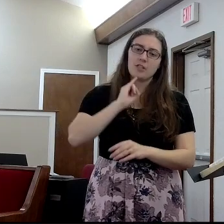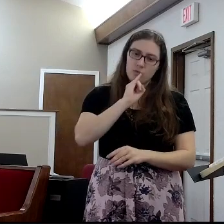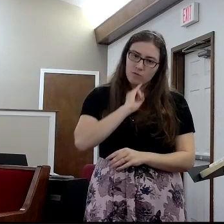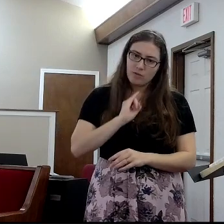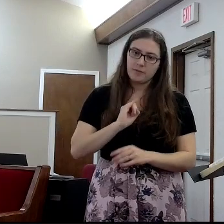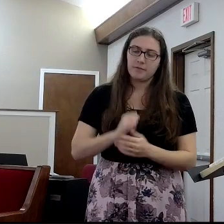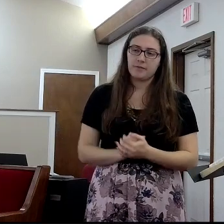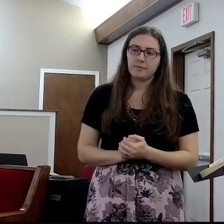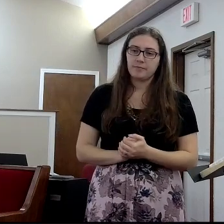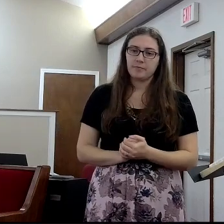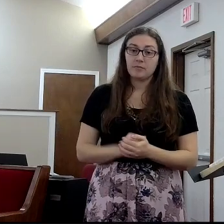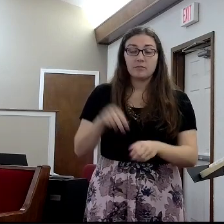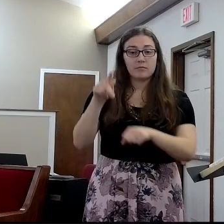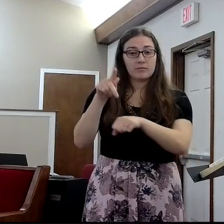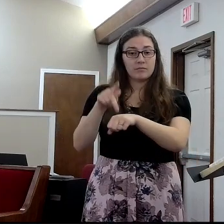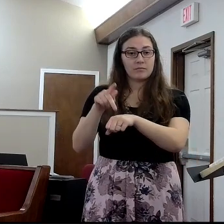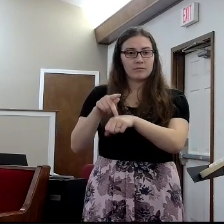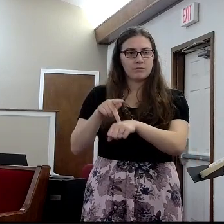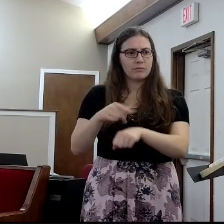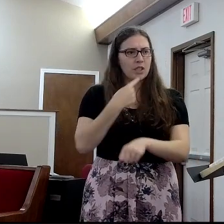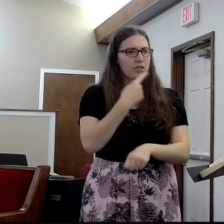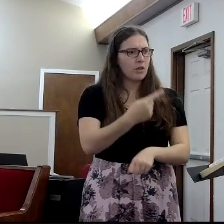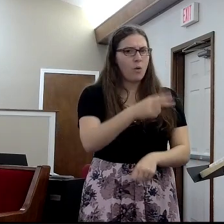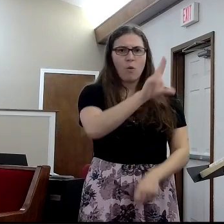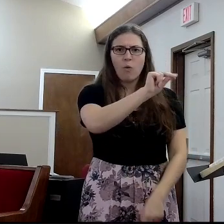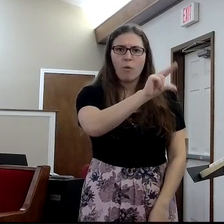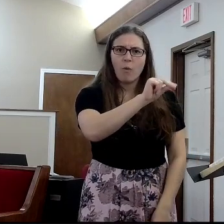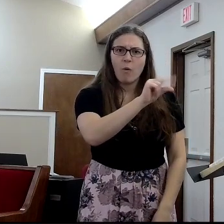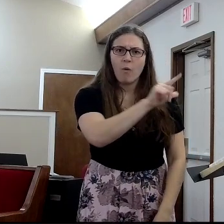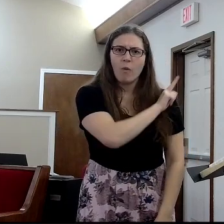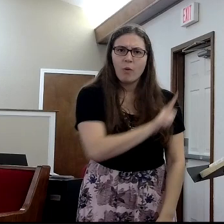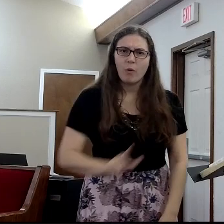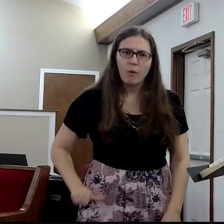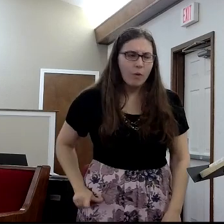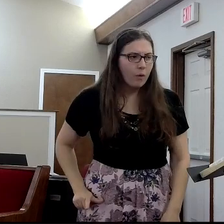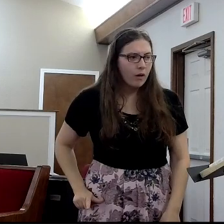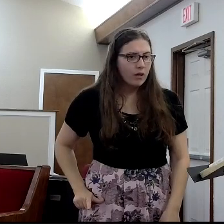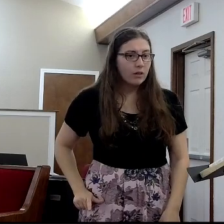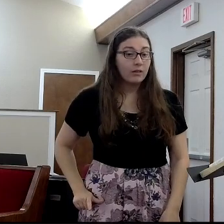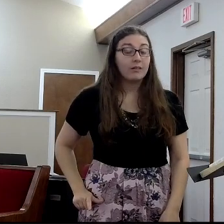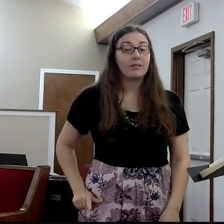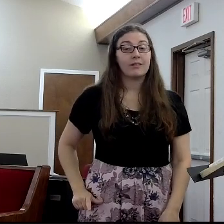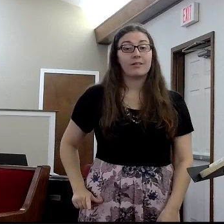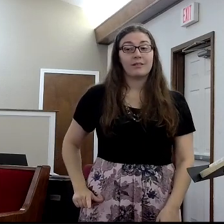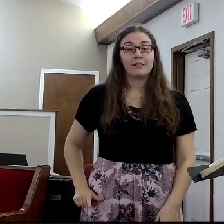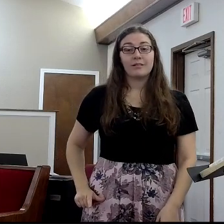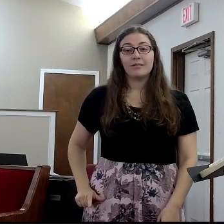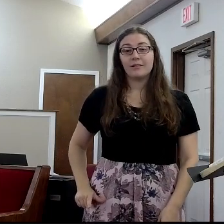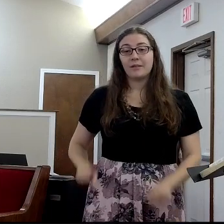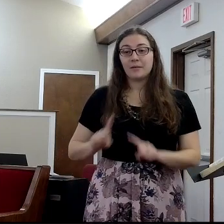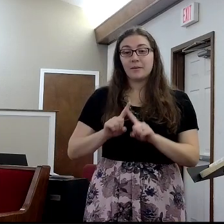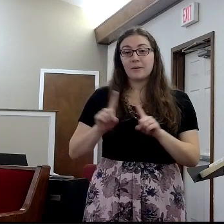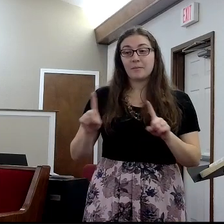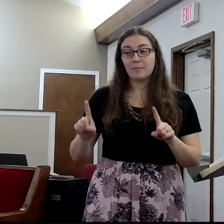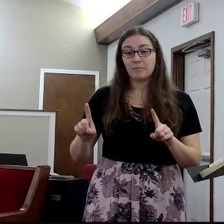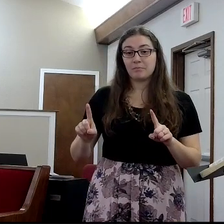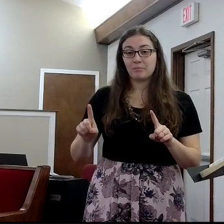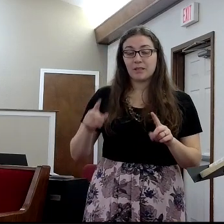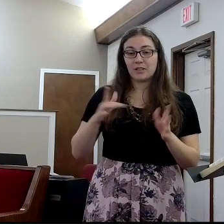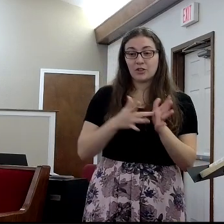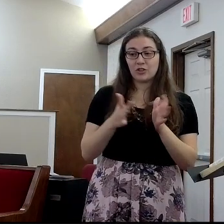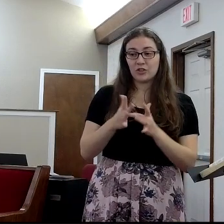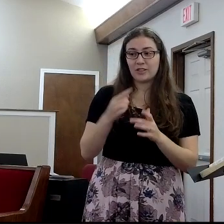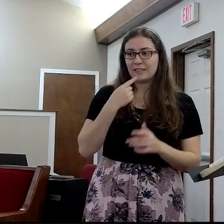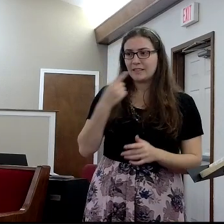again. And he spake that saying openly, and Peter took him and began to rebuke him. But when he